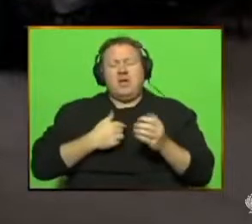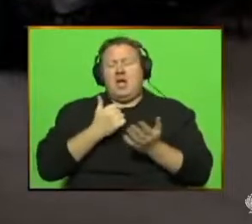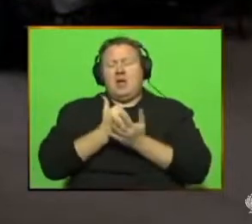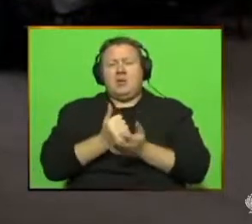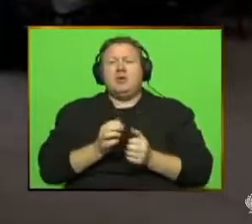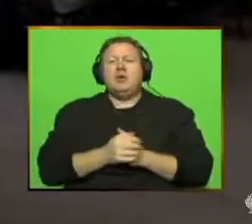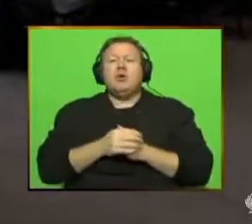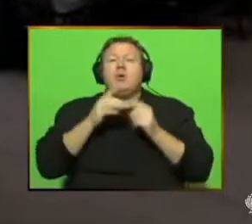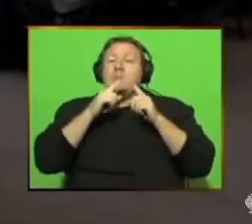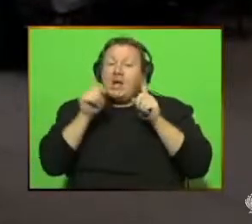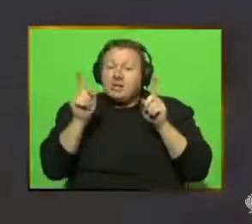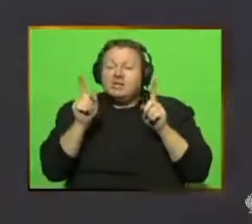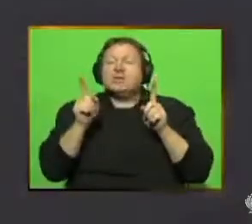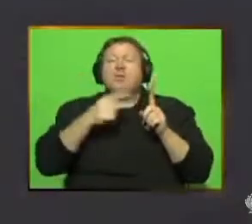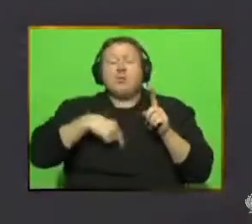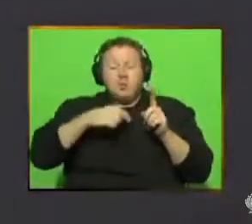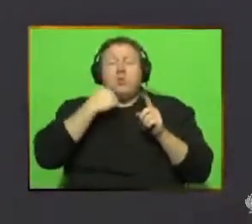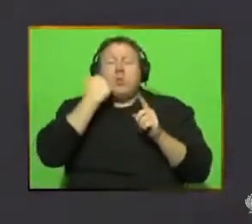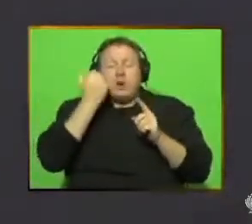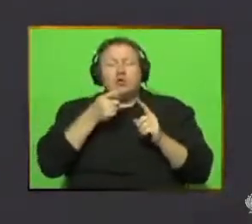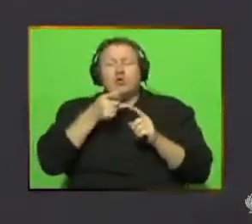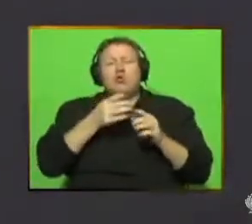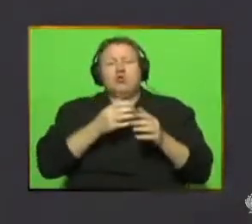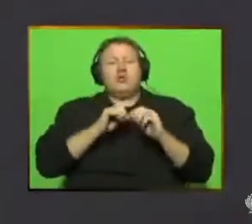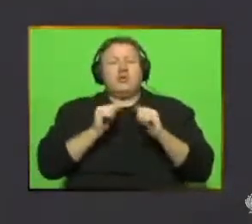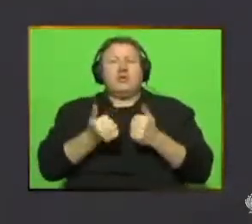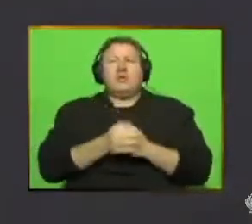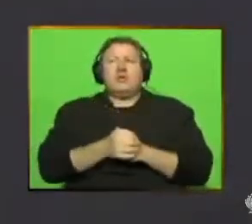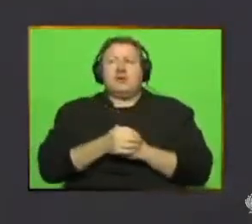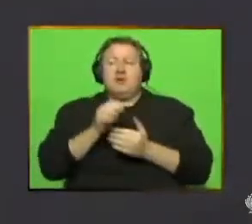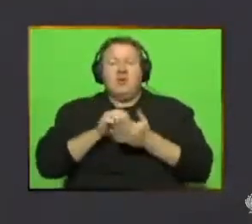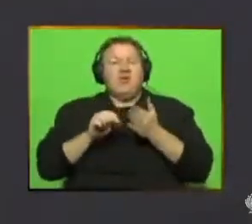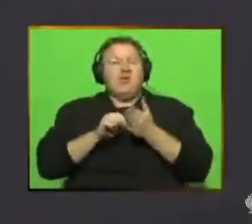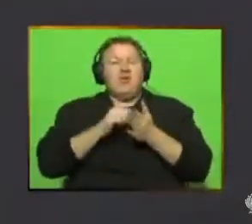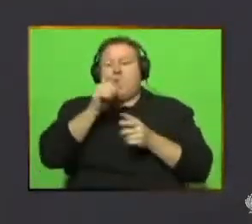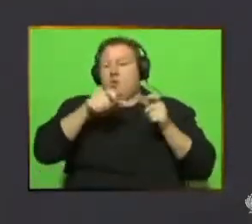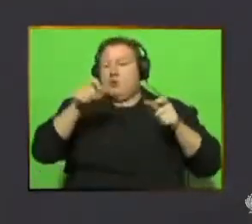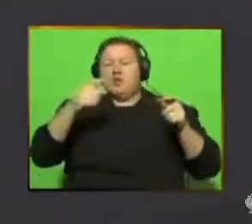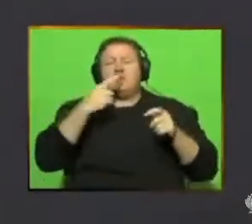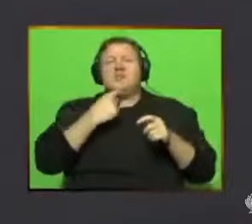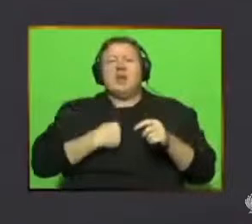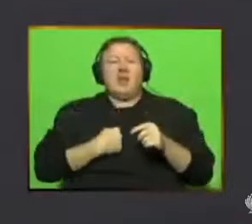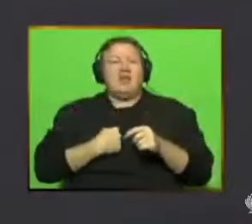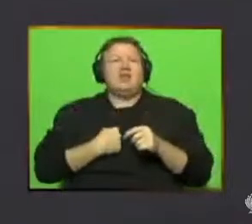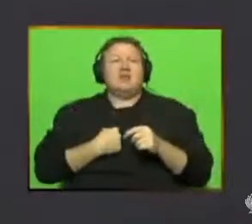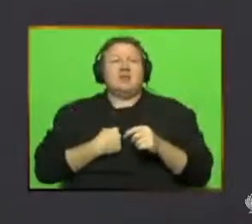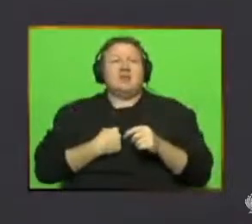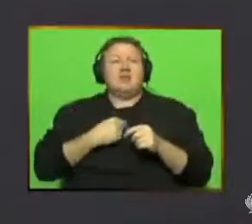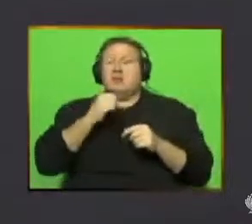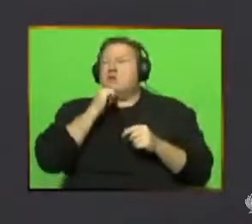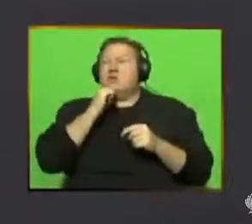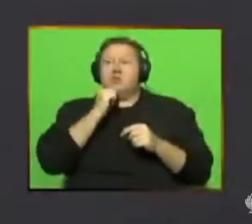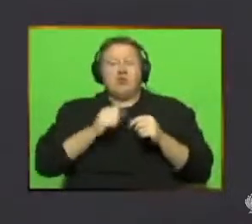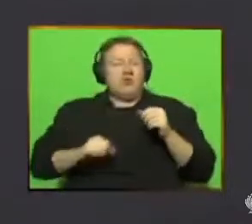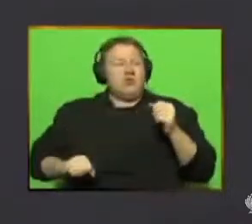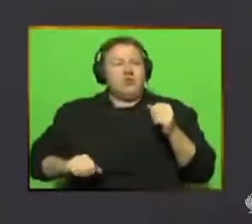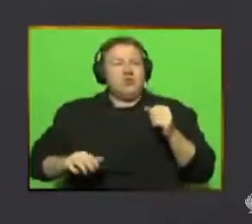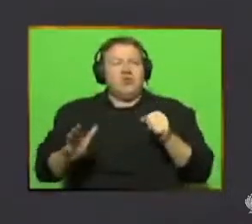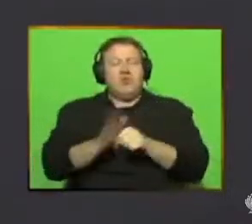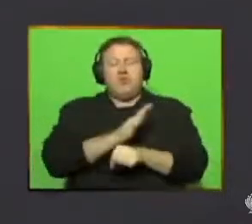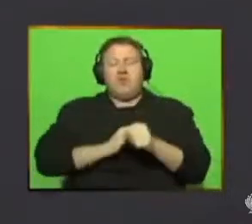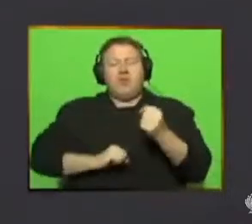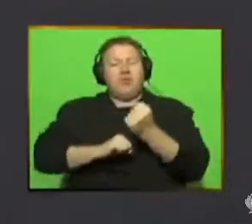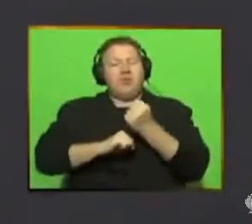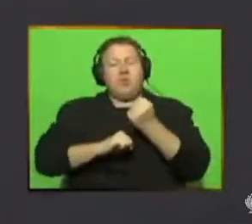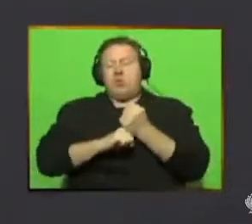this success, Mr. President, lies at your door. But the voters are telling us that we do not have full support of the